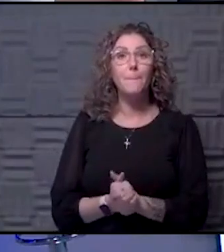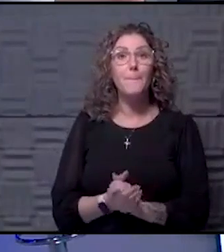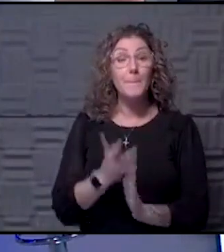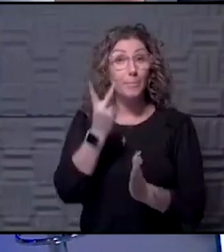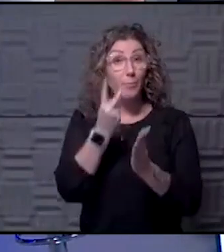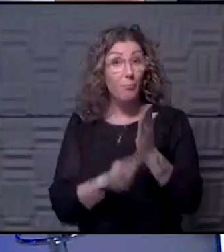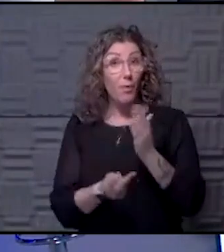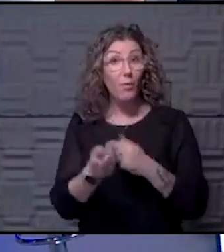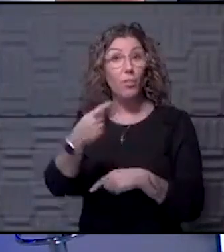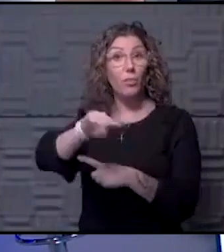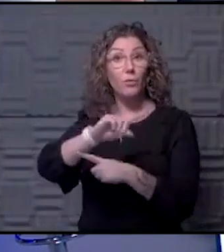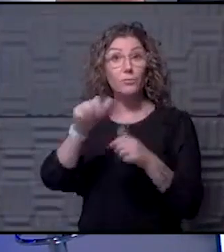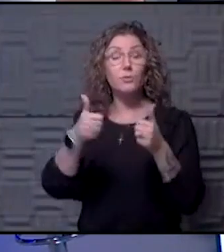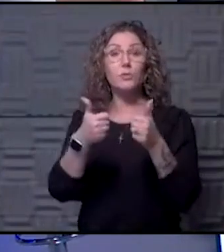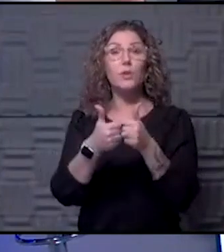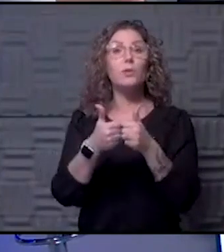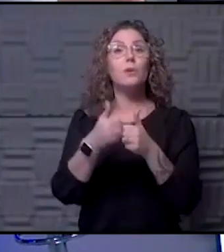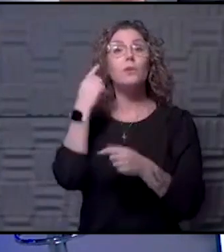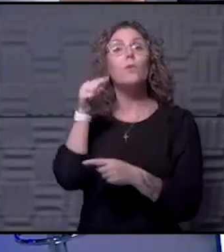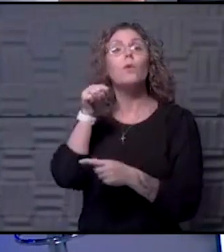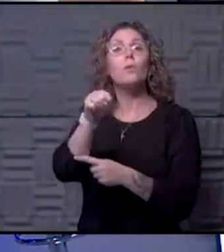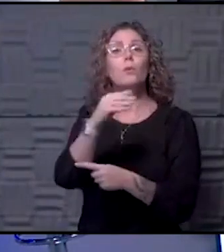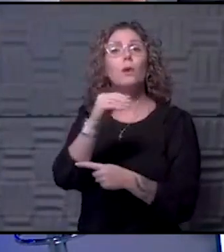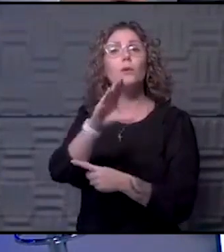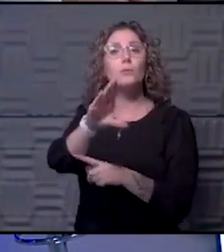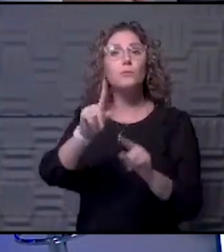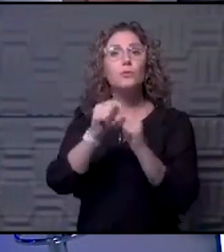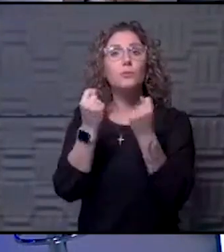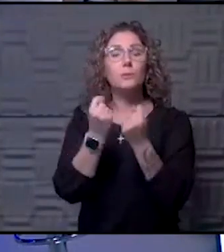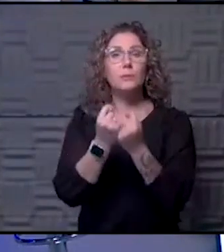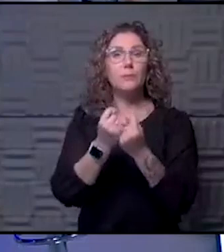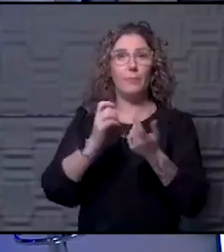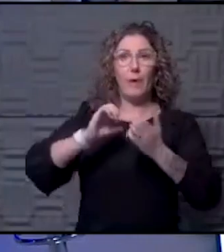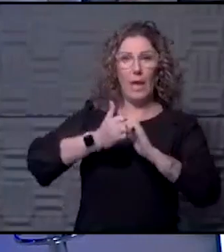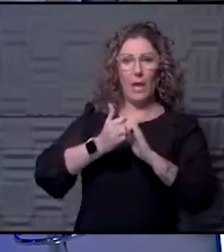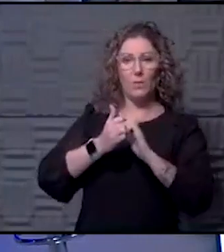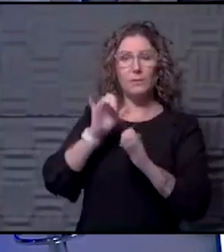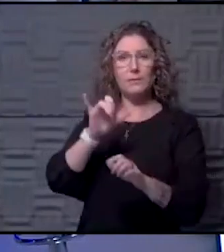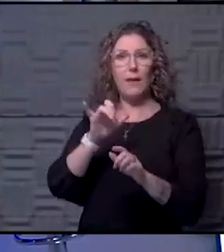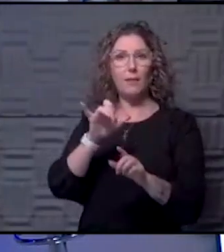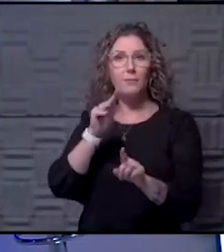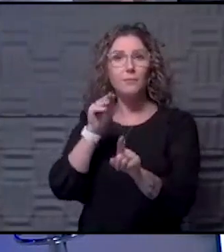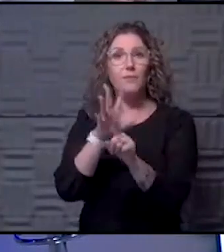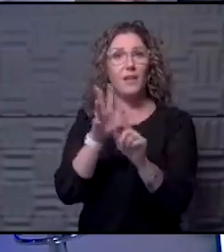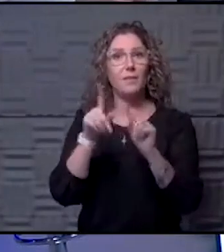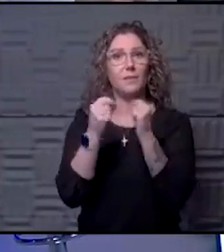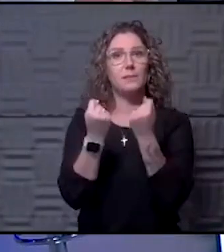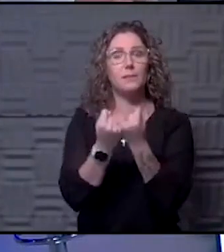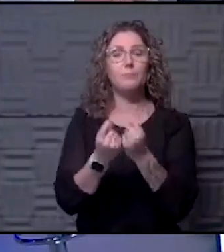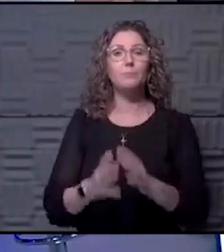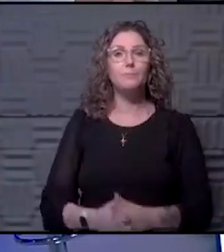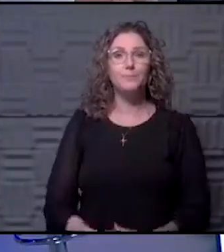been challenging. I know for you and for your team, how has that really been affecting the team?